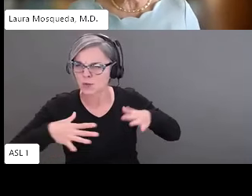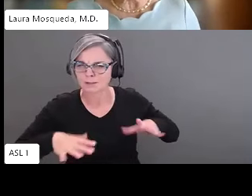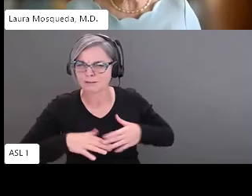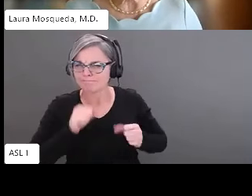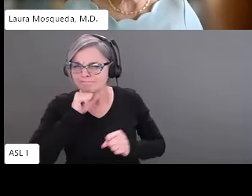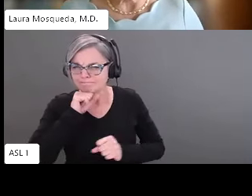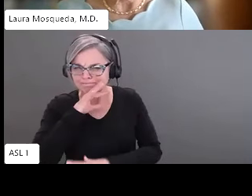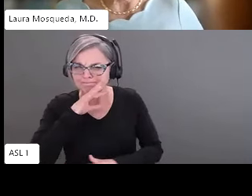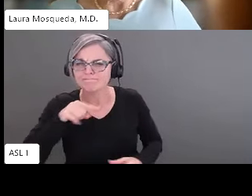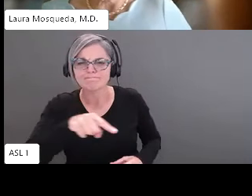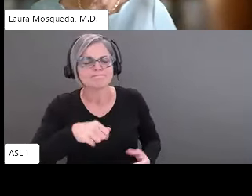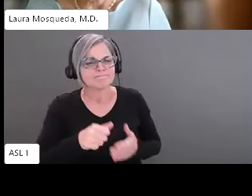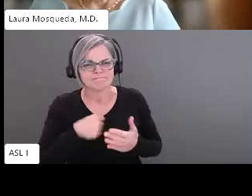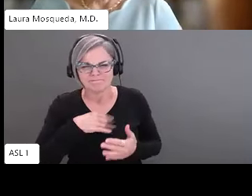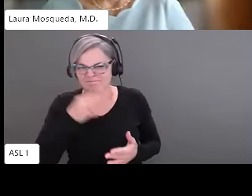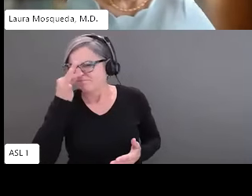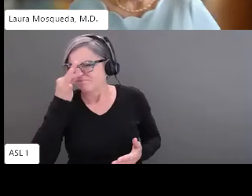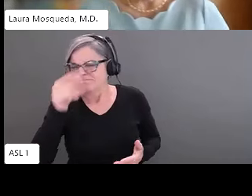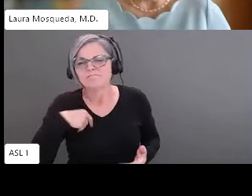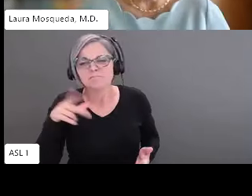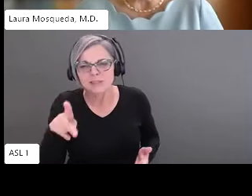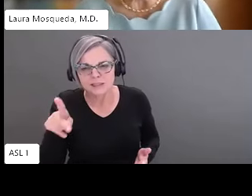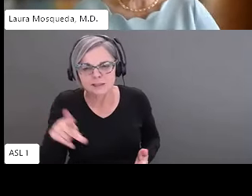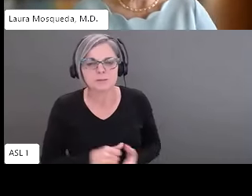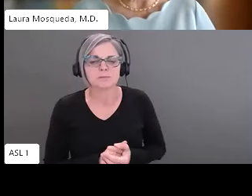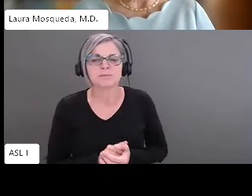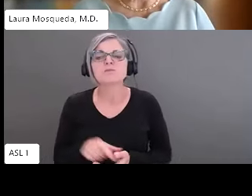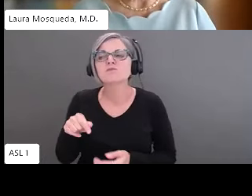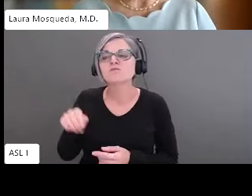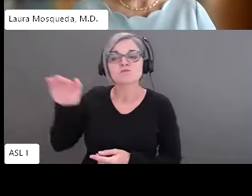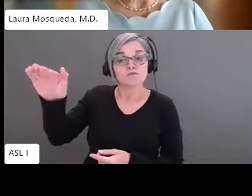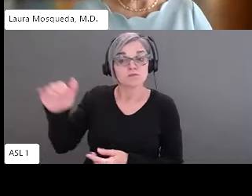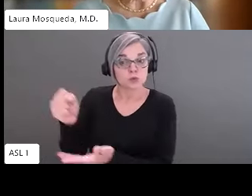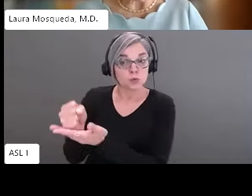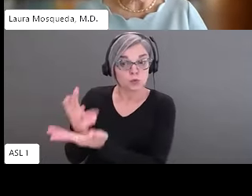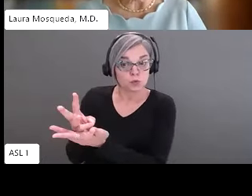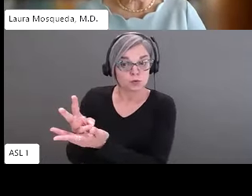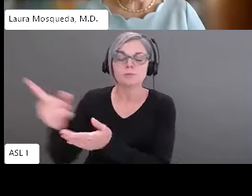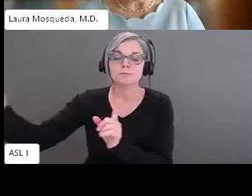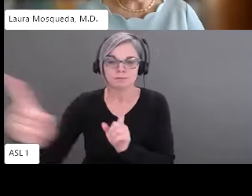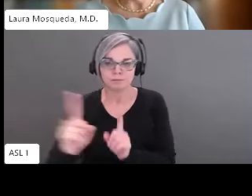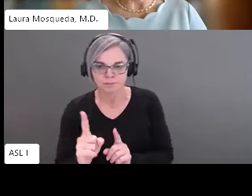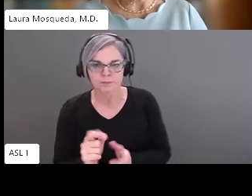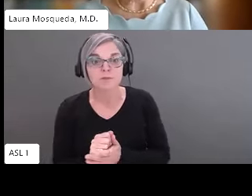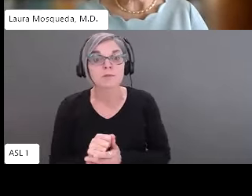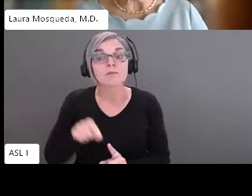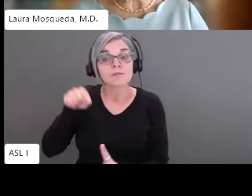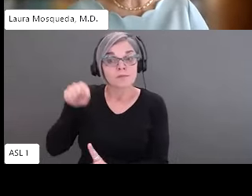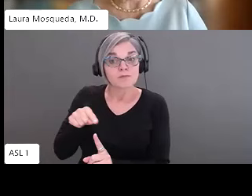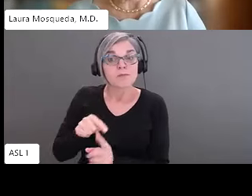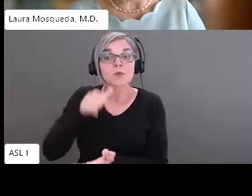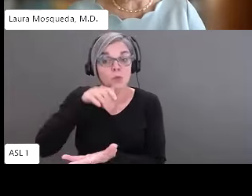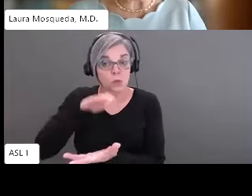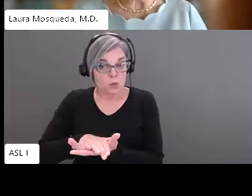We get a social worker involved, and she discovers that the wife, Mrs. S, is really the